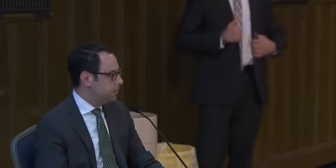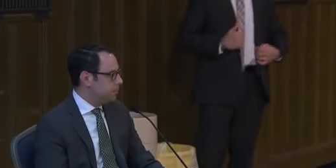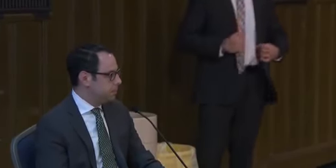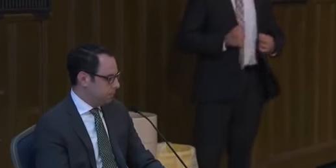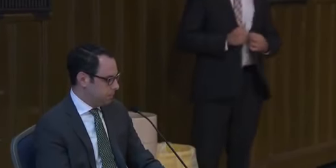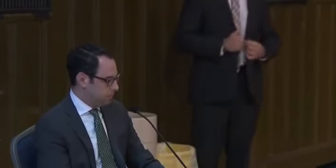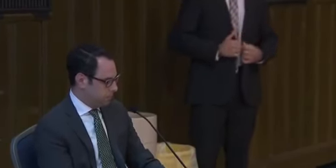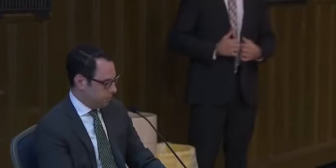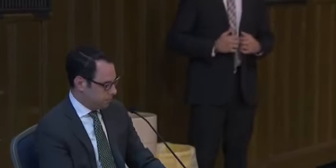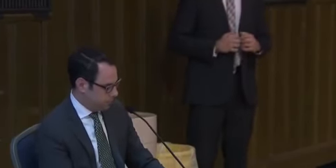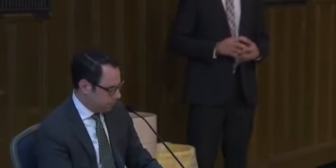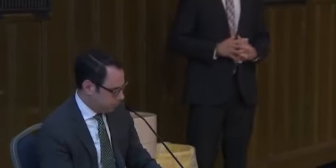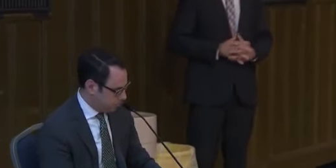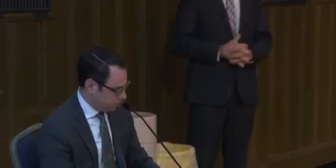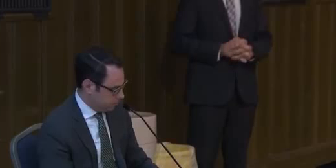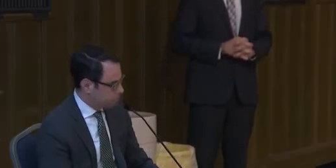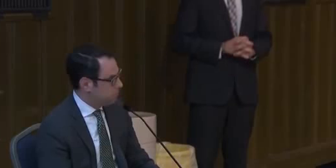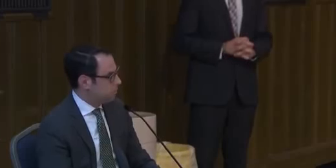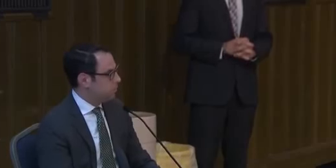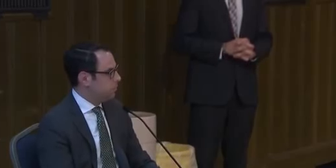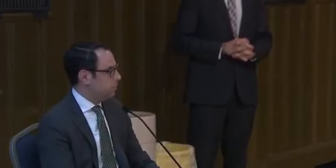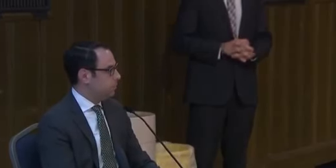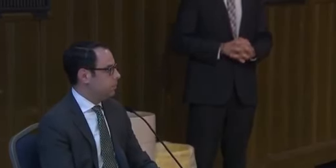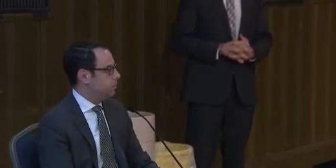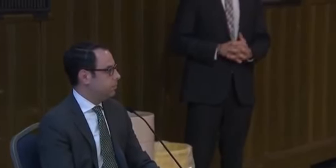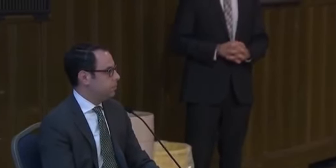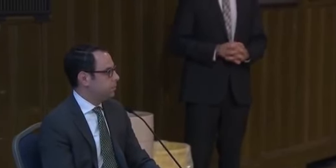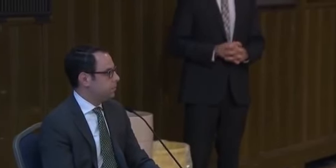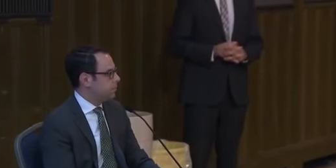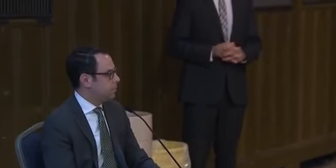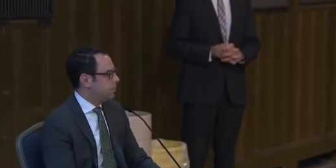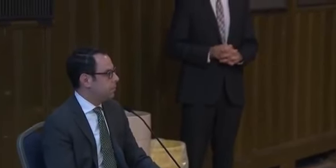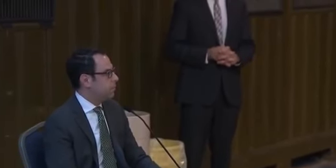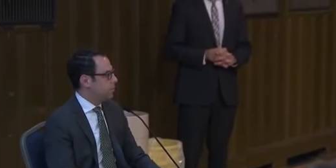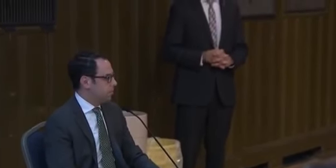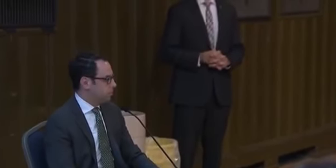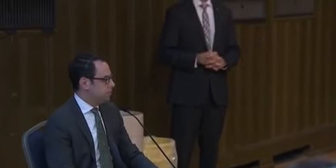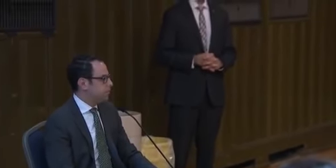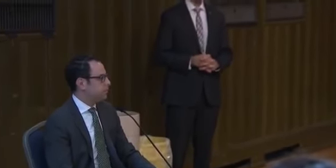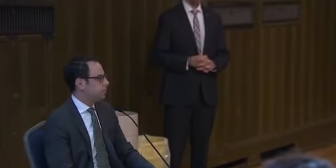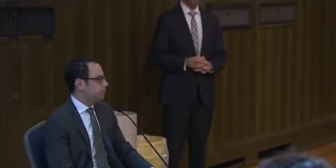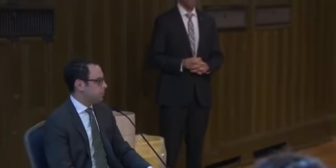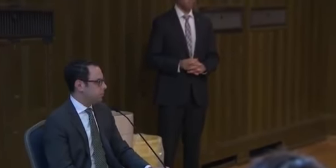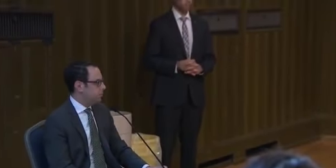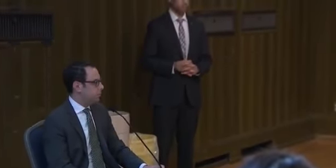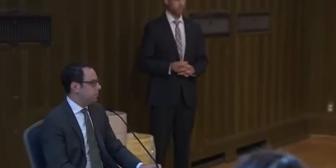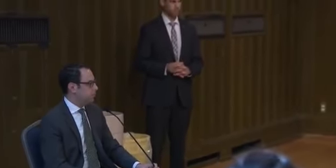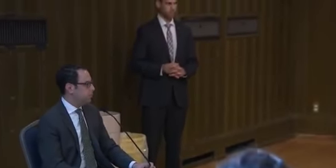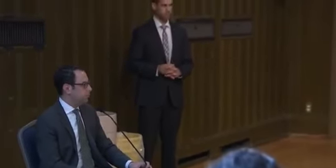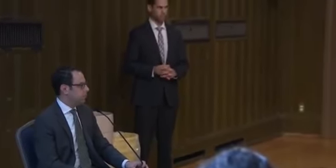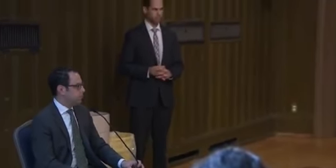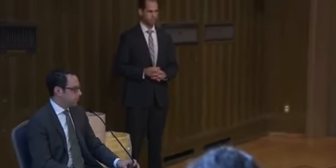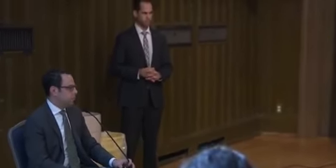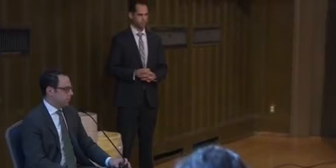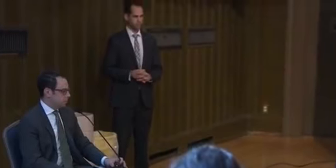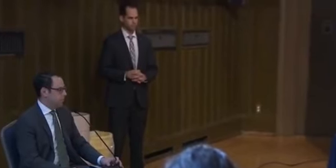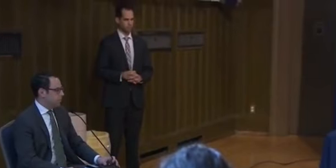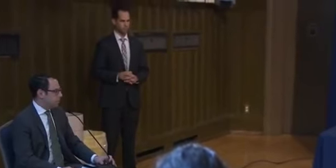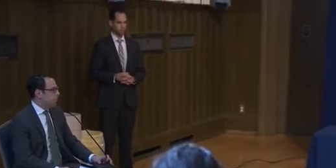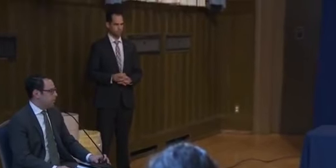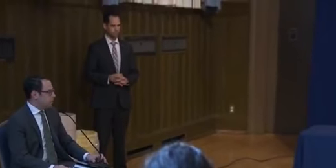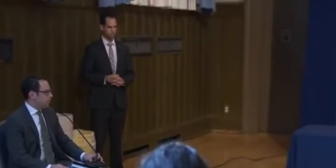determined, I don't want to speak for you, we determined that was easier to deal with than making someone get a permission slip from a healthcare provider.